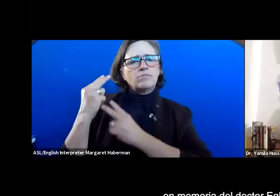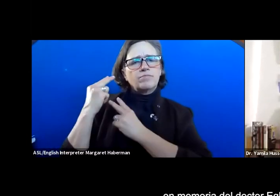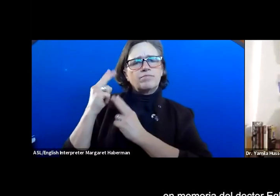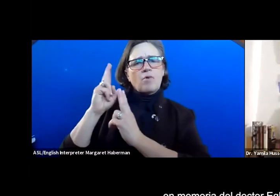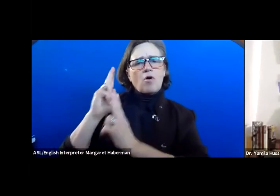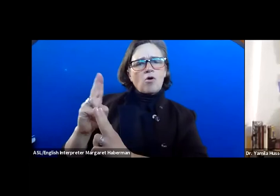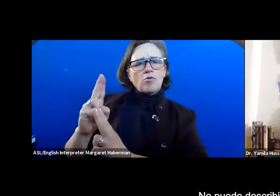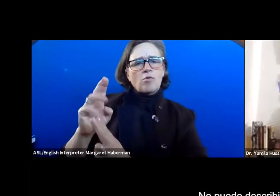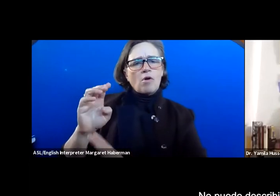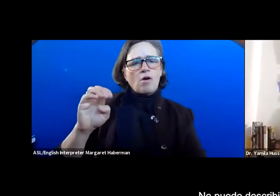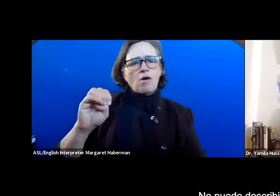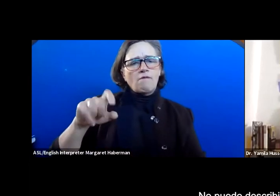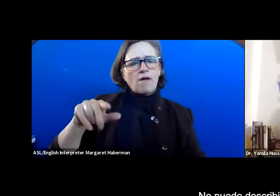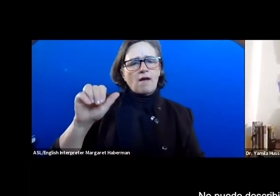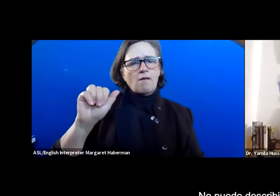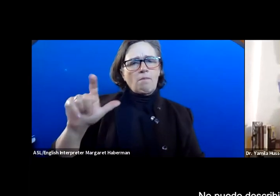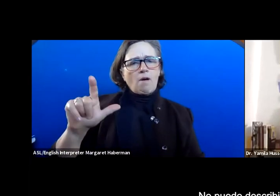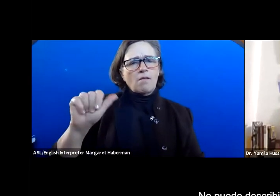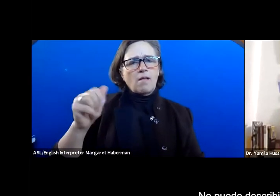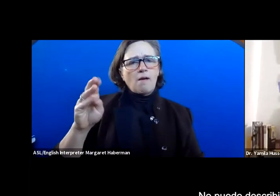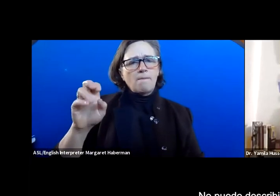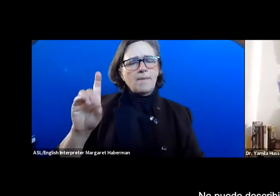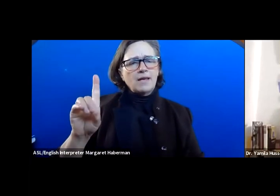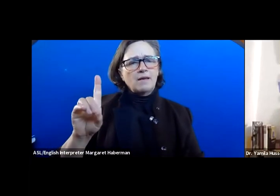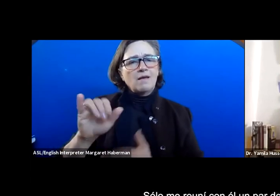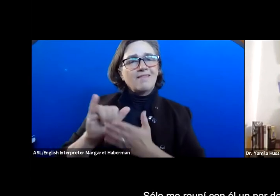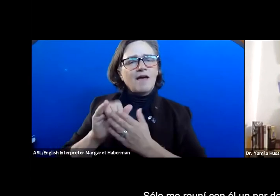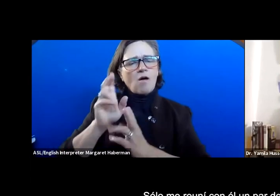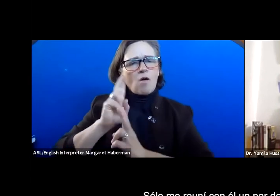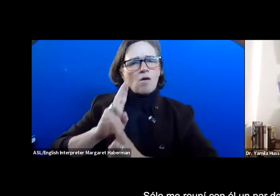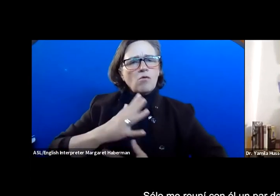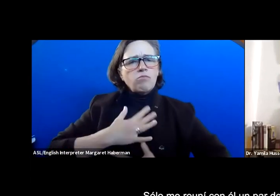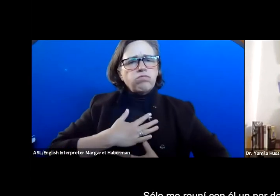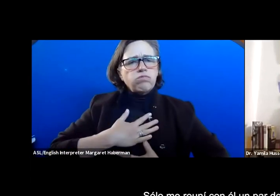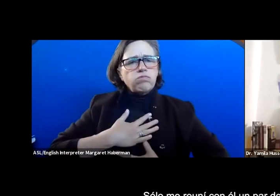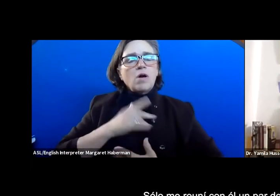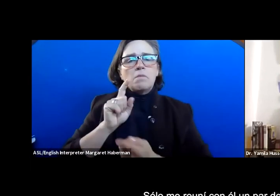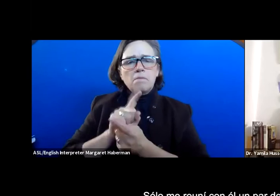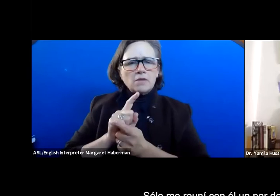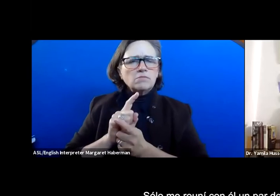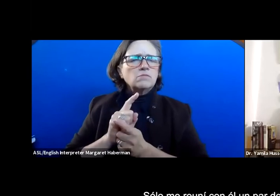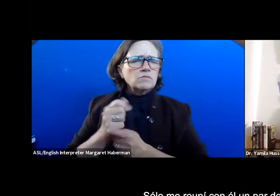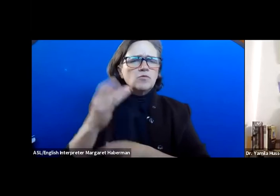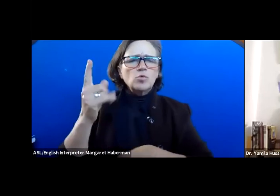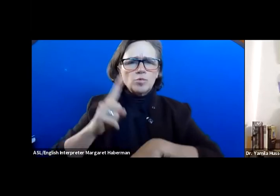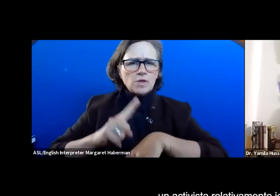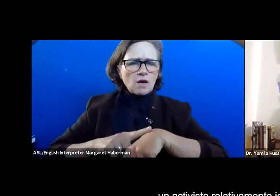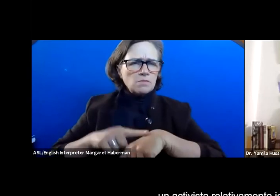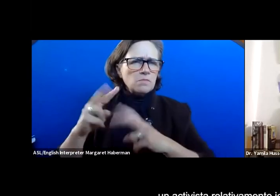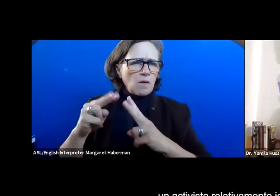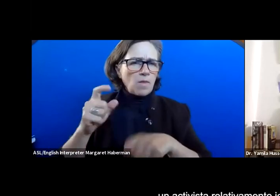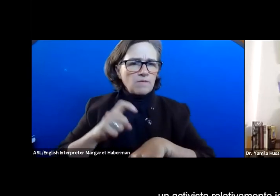Eqbal Ahmad, I just can't describe it. I only met him a couple of times. I was